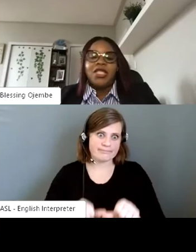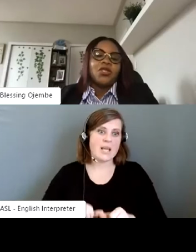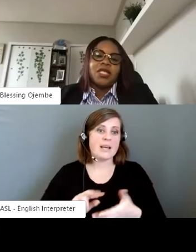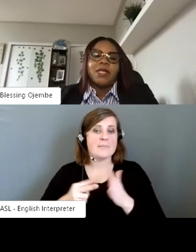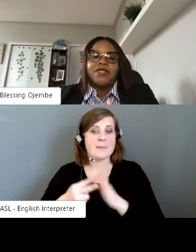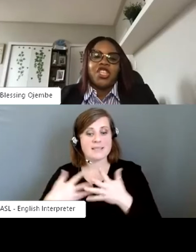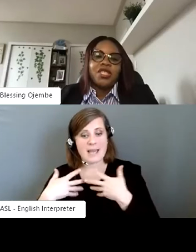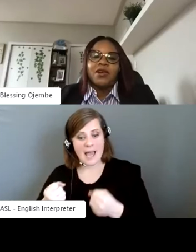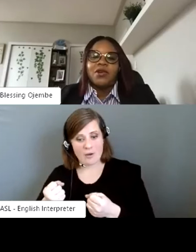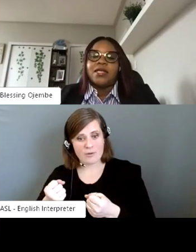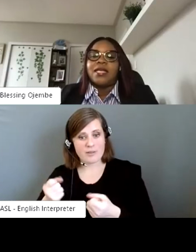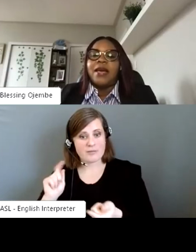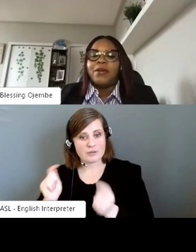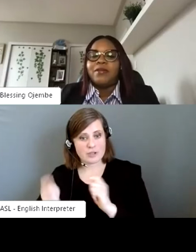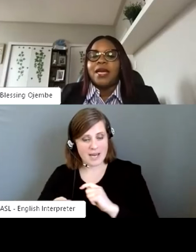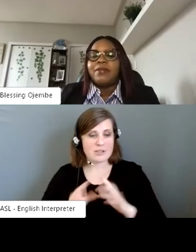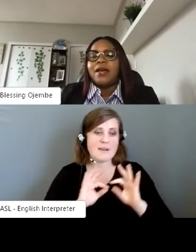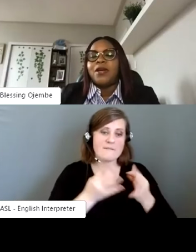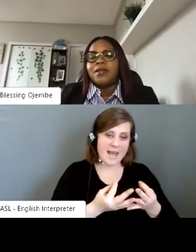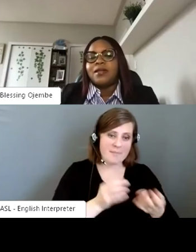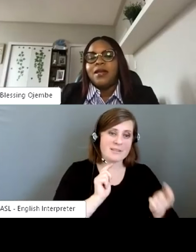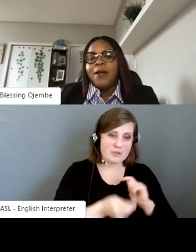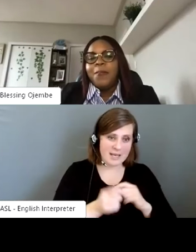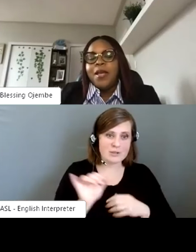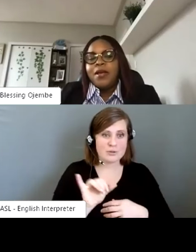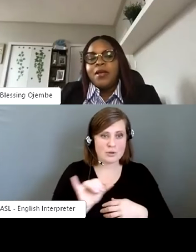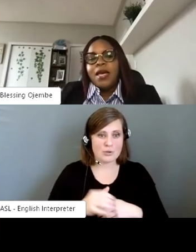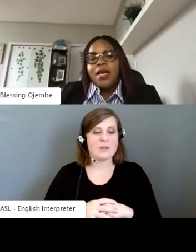family relationships have changed across the time course.